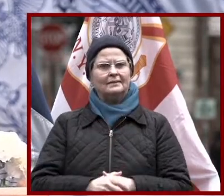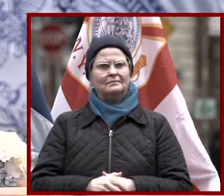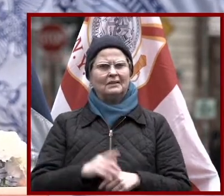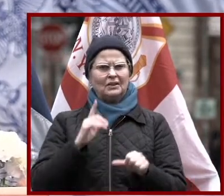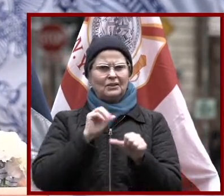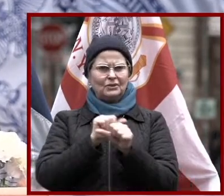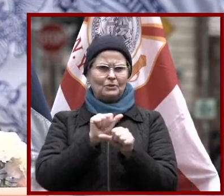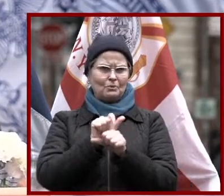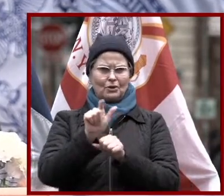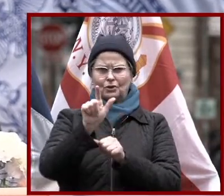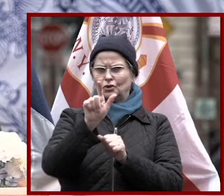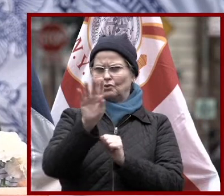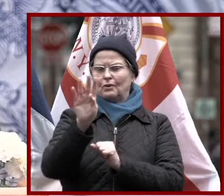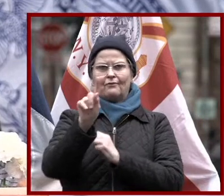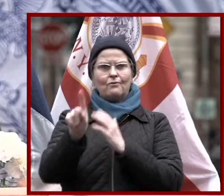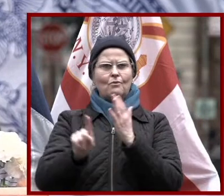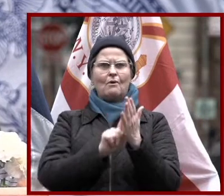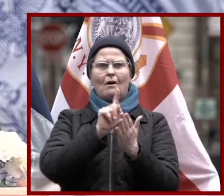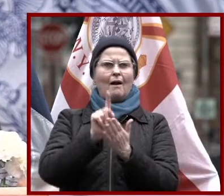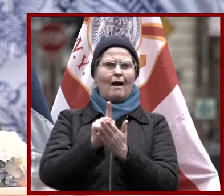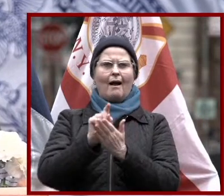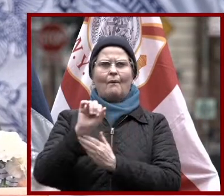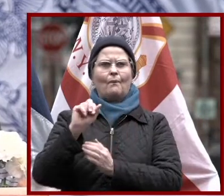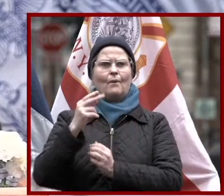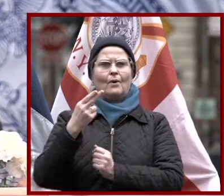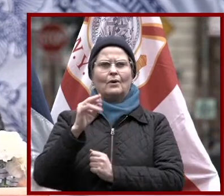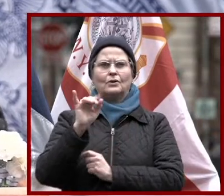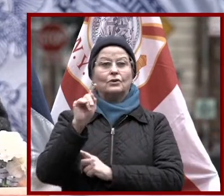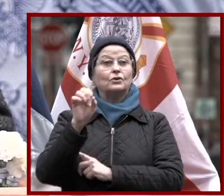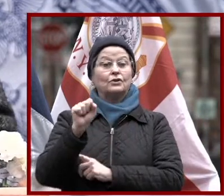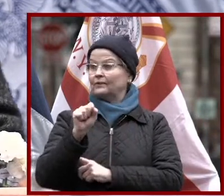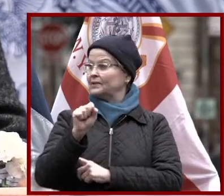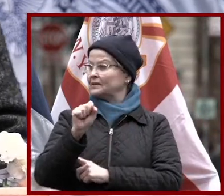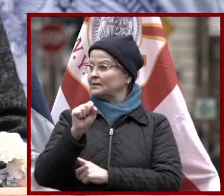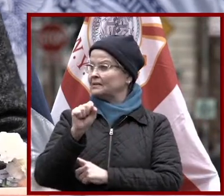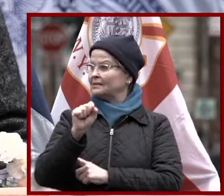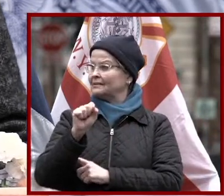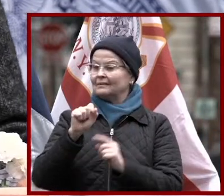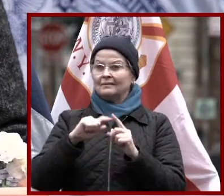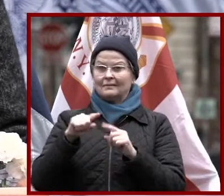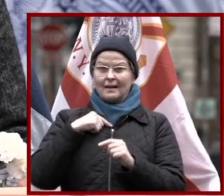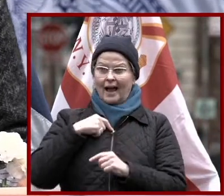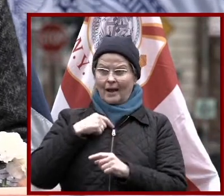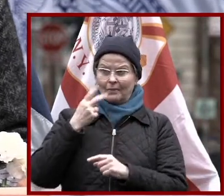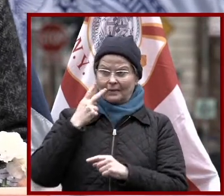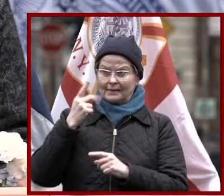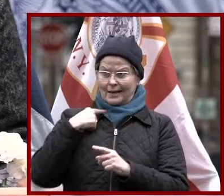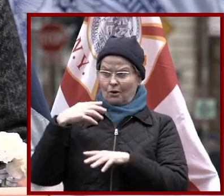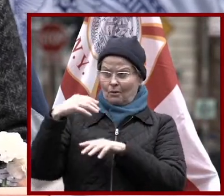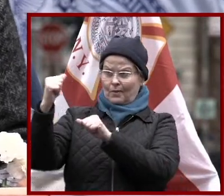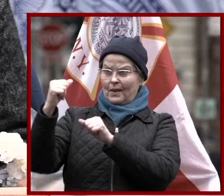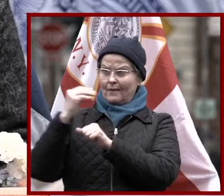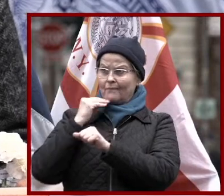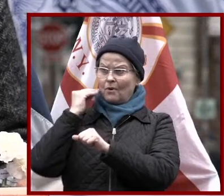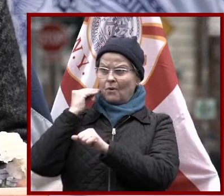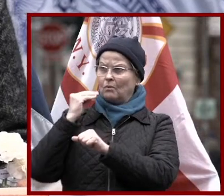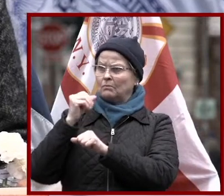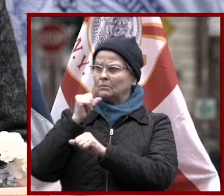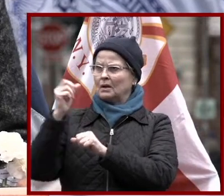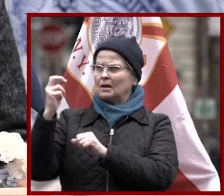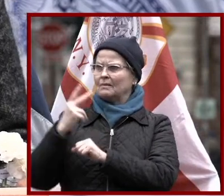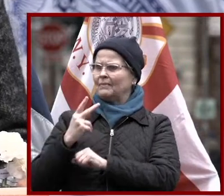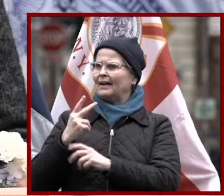shifts. I would see her leave and not come back. And when she